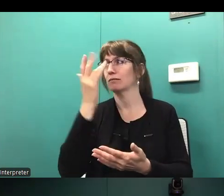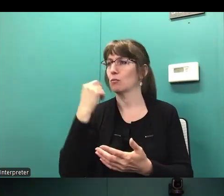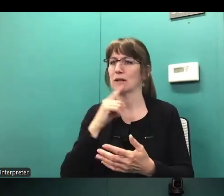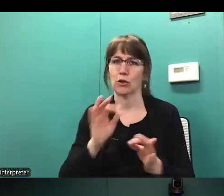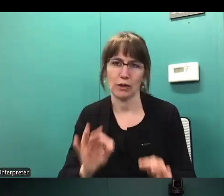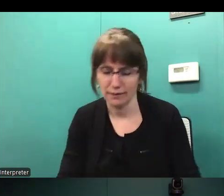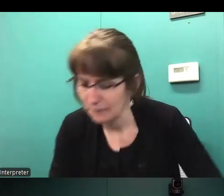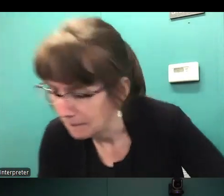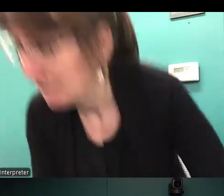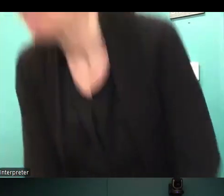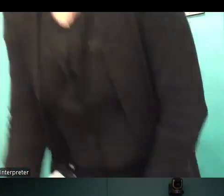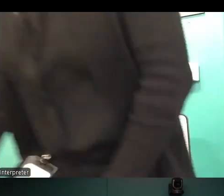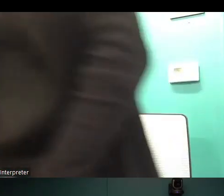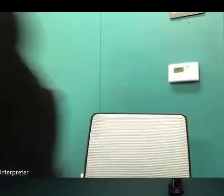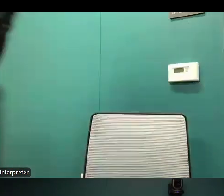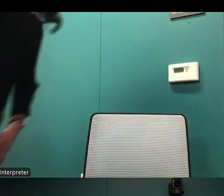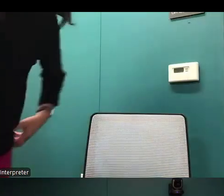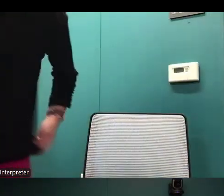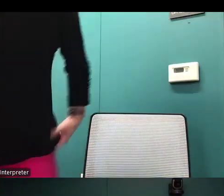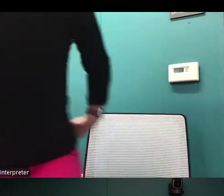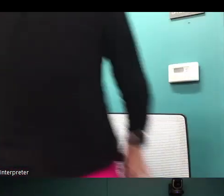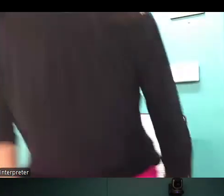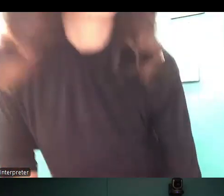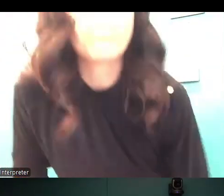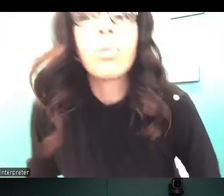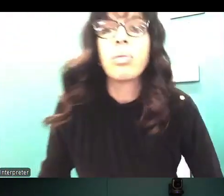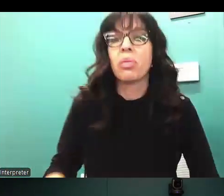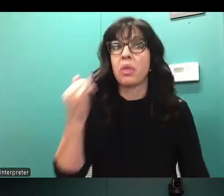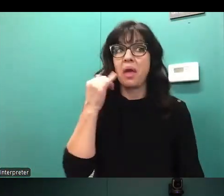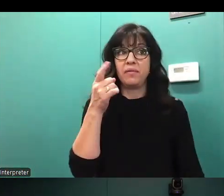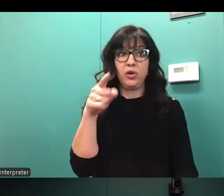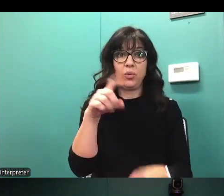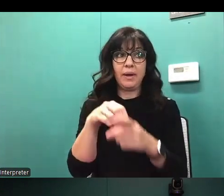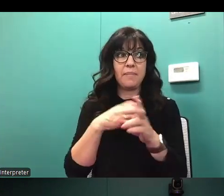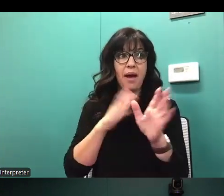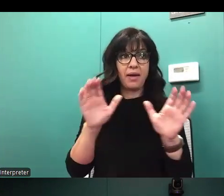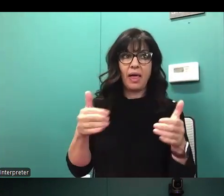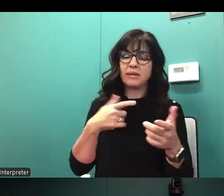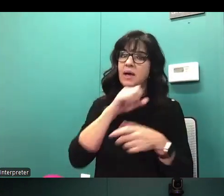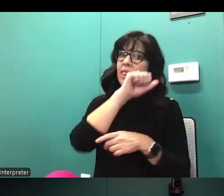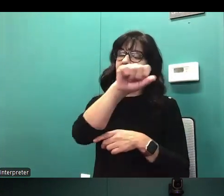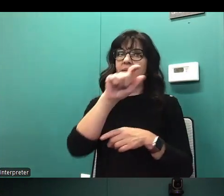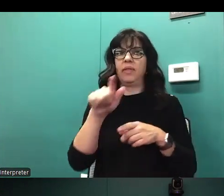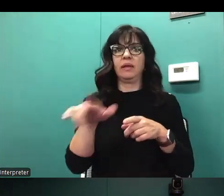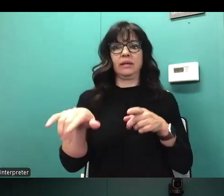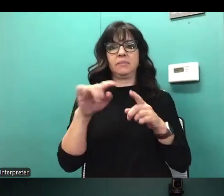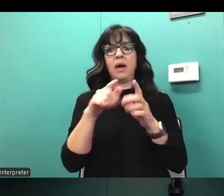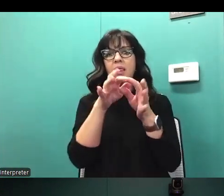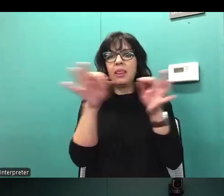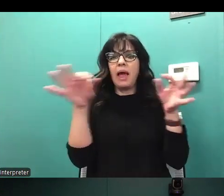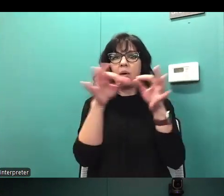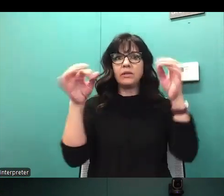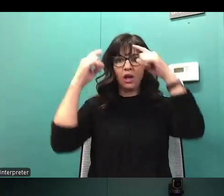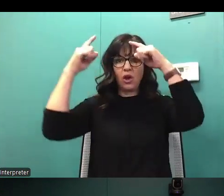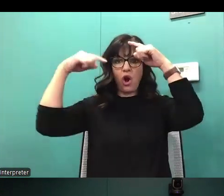can see it very well. If you were in my class, I'm sure you already have this, my language class at the U. I love this. This is language and